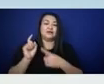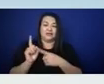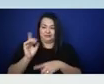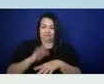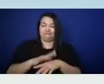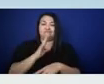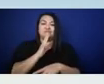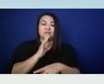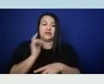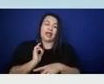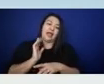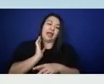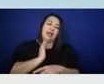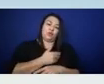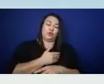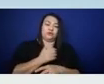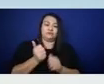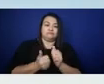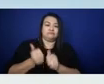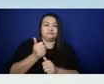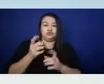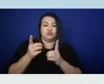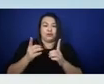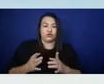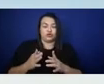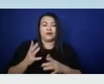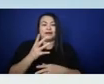with the SBA for many years,